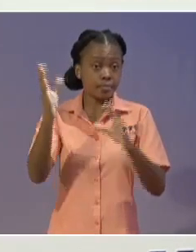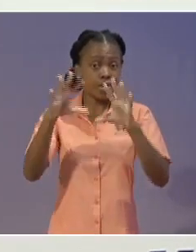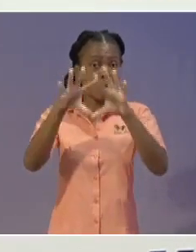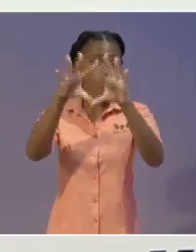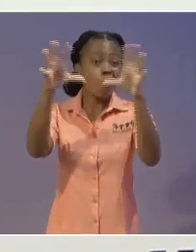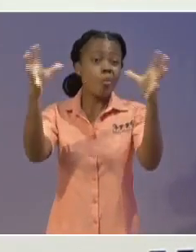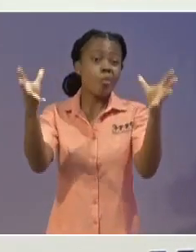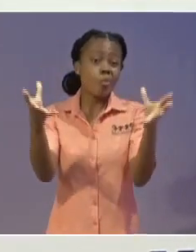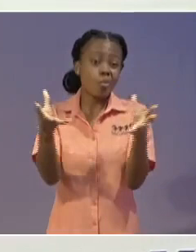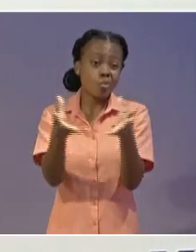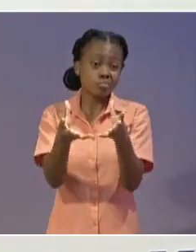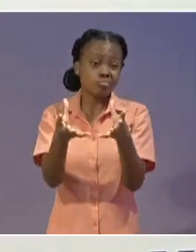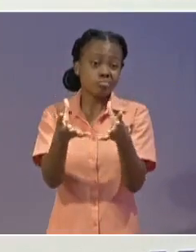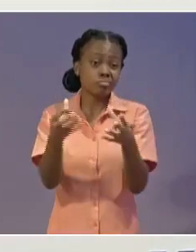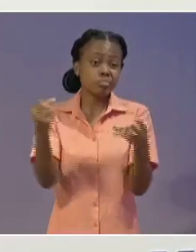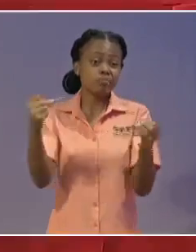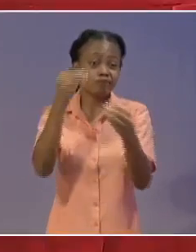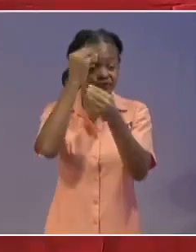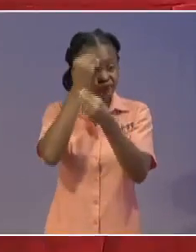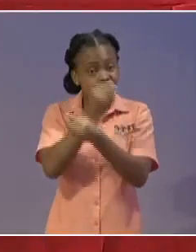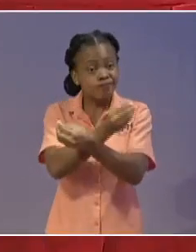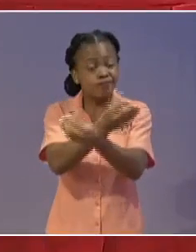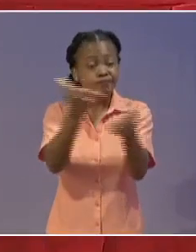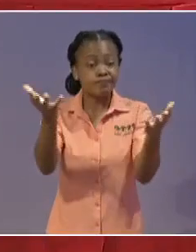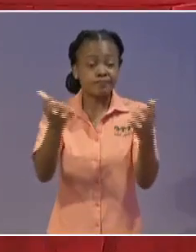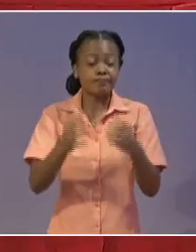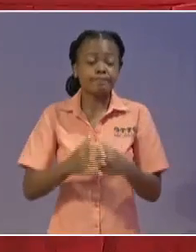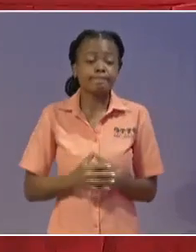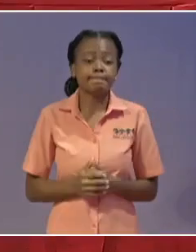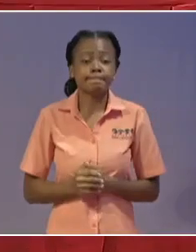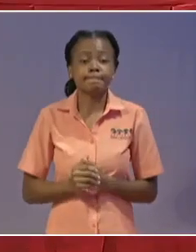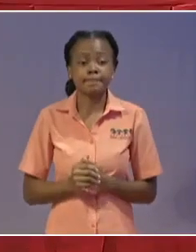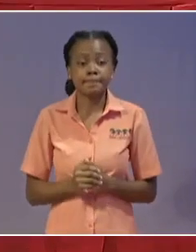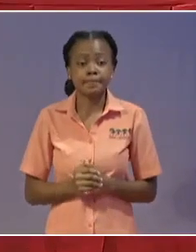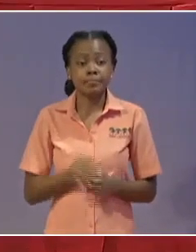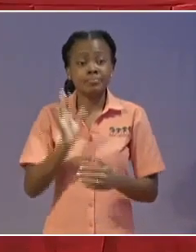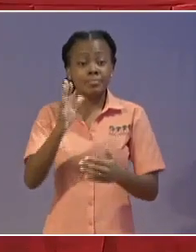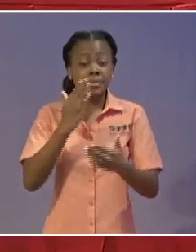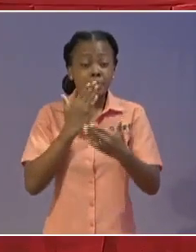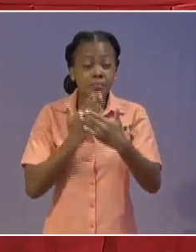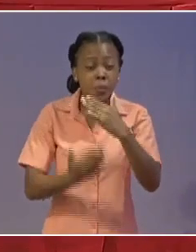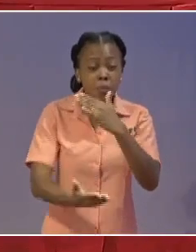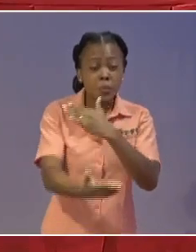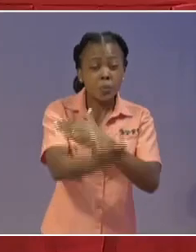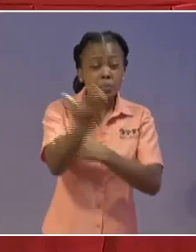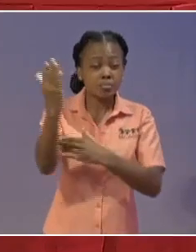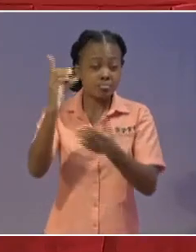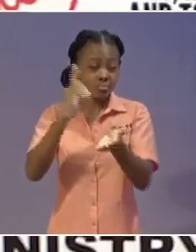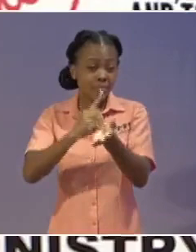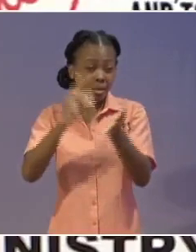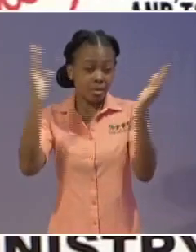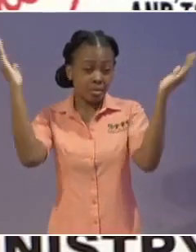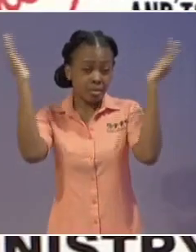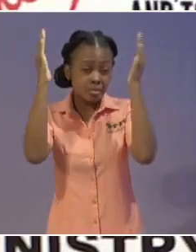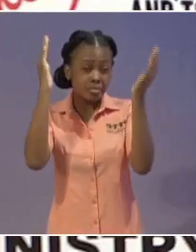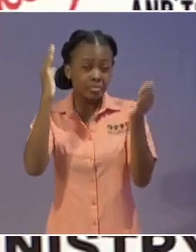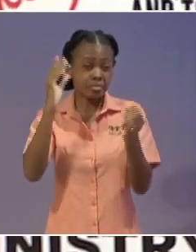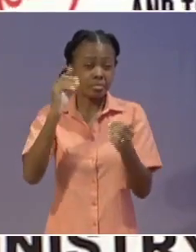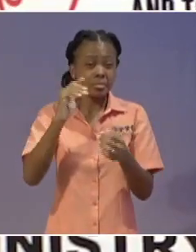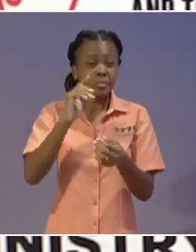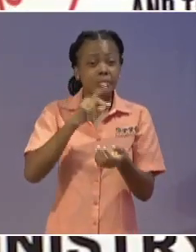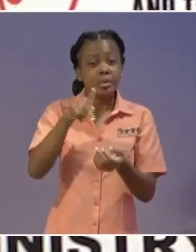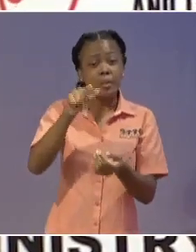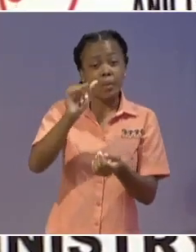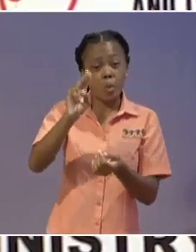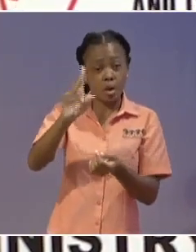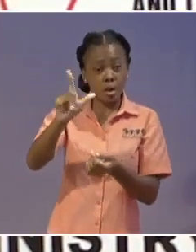variant. CMO, good morning. Hi, good morning, Al. And good morning to Dr. Hines. Good morning to Dr. Paul, members of the media, members of the viewing and